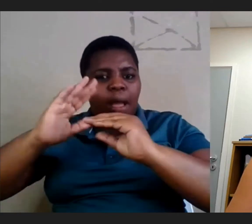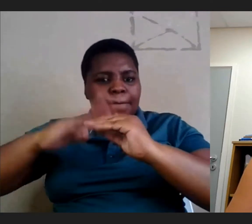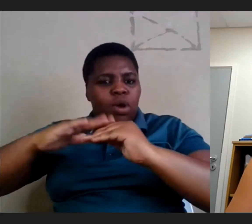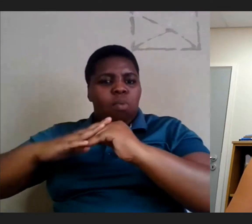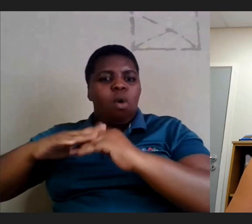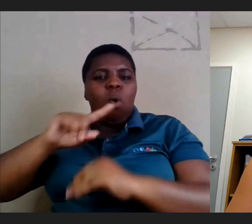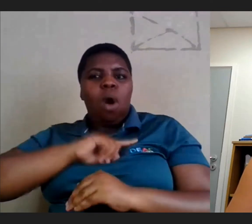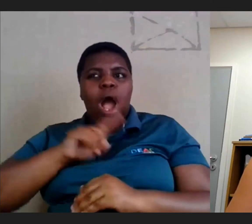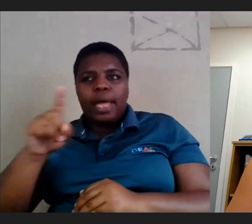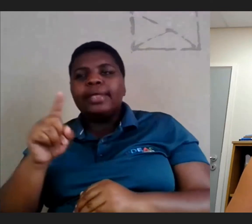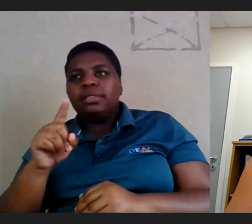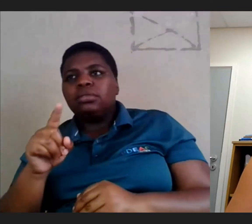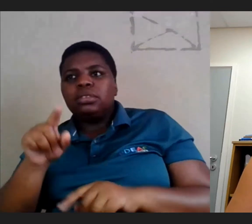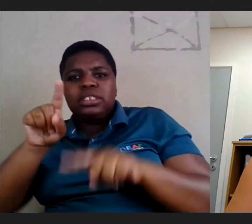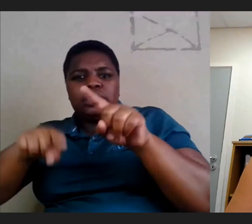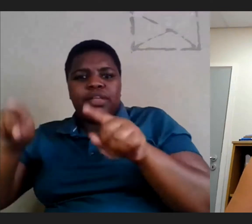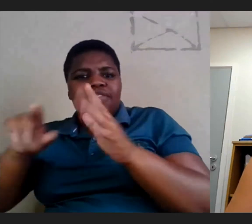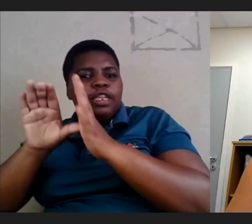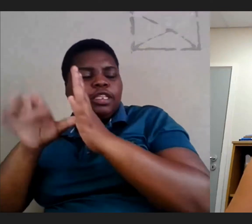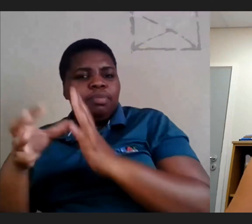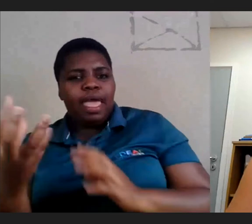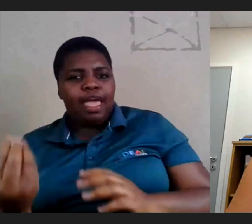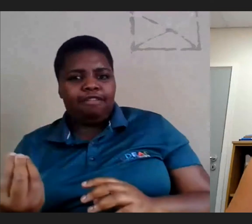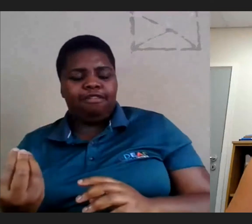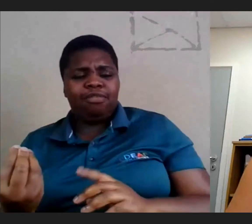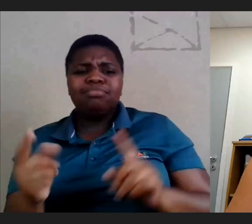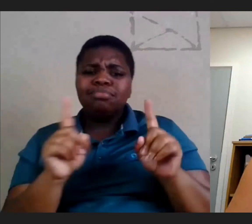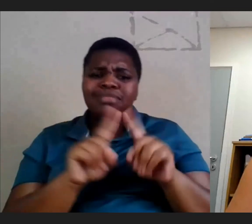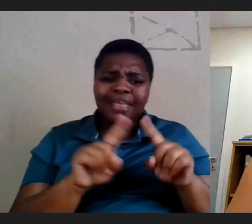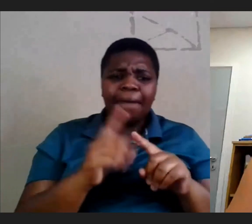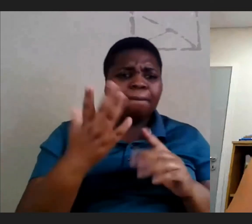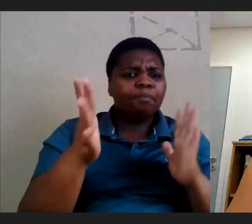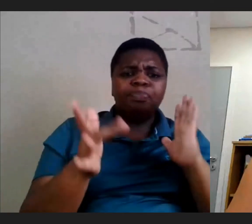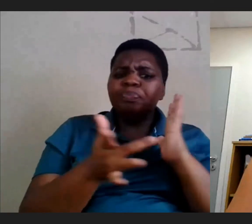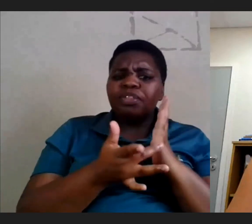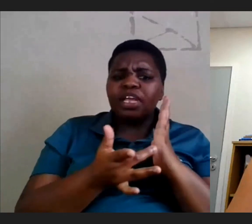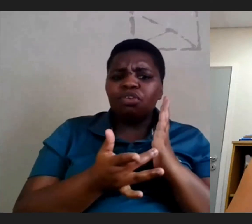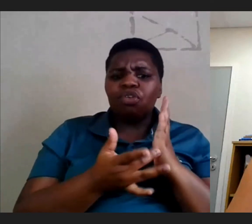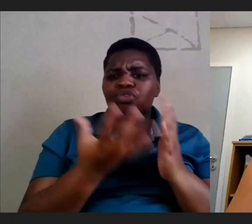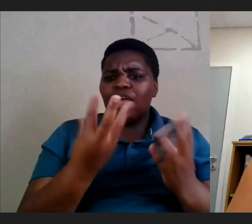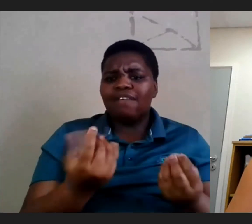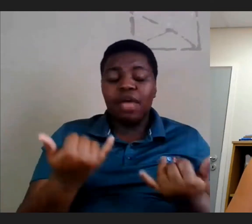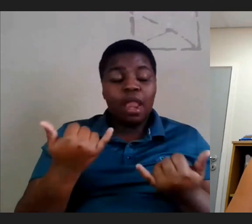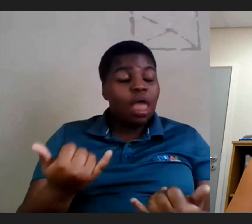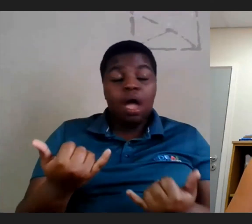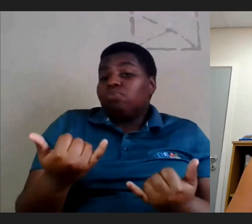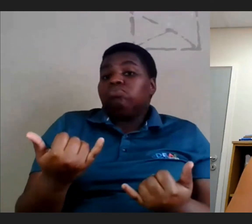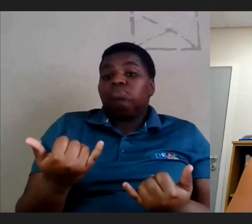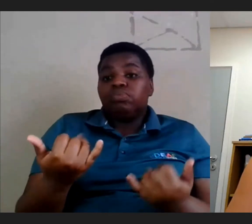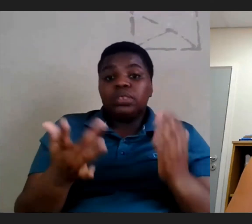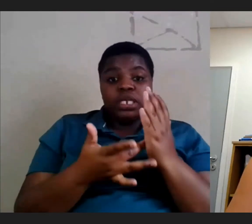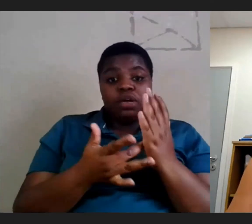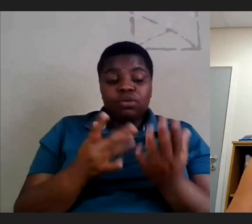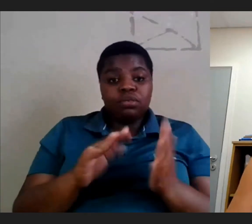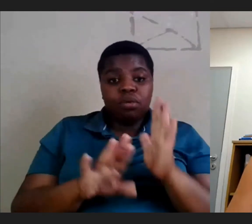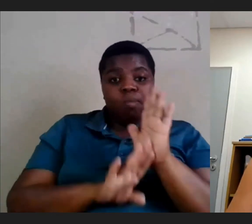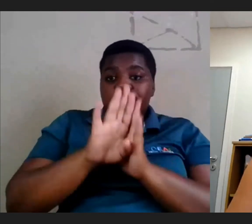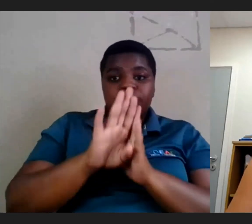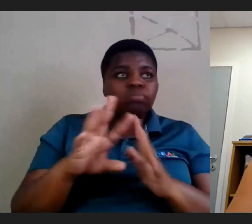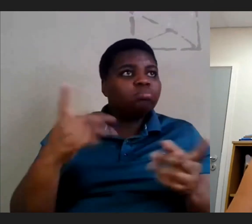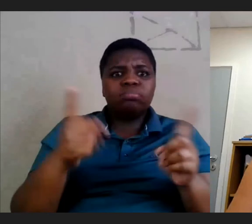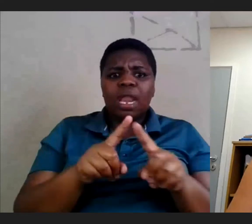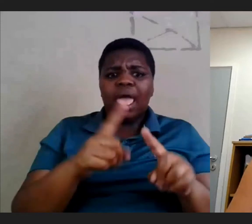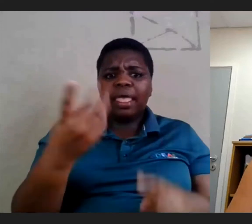using technology to how can you provide information maybe with